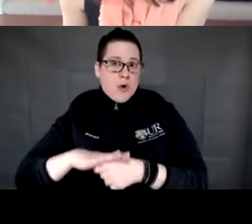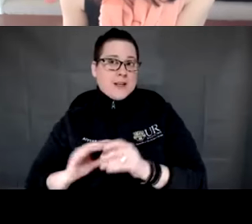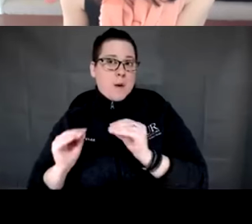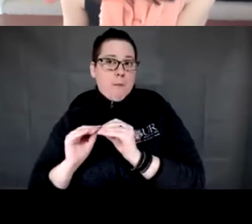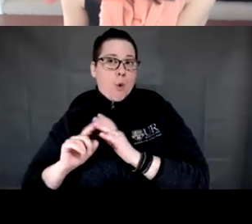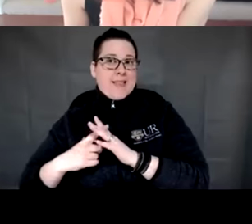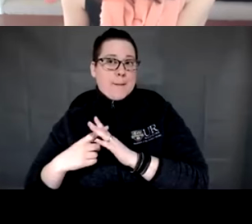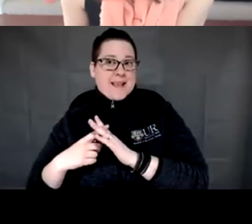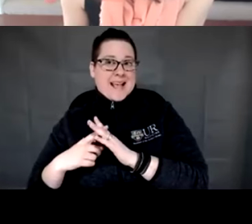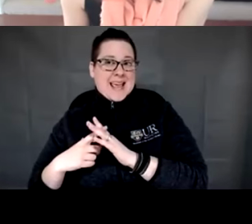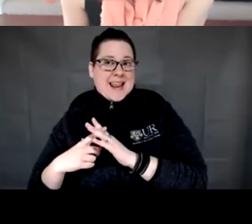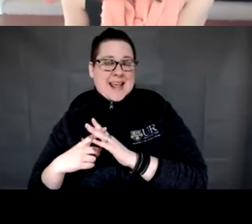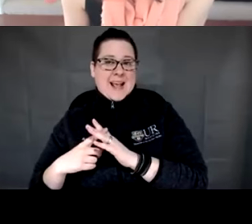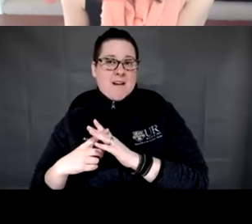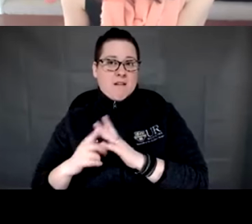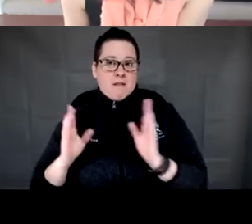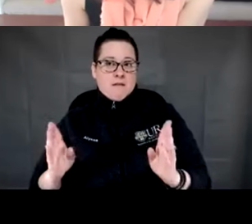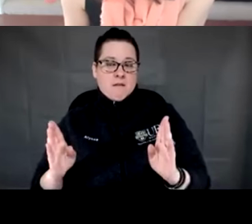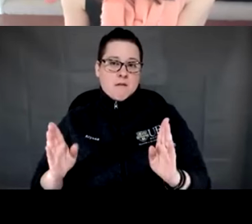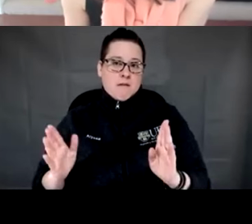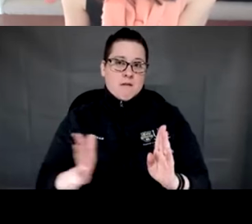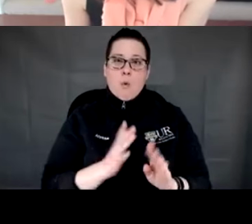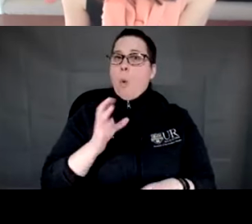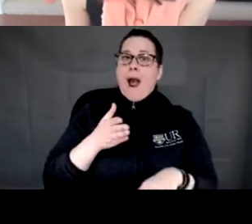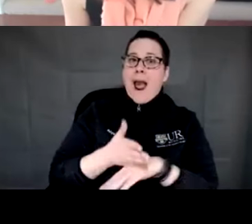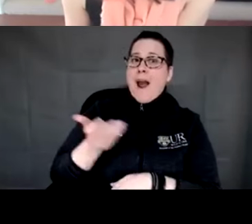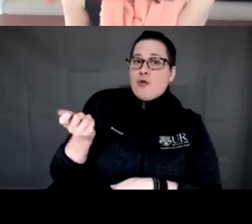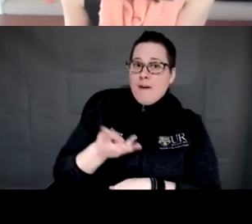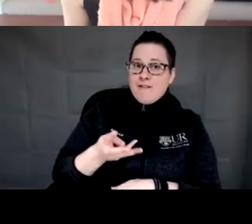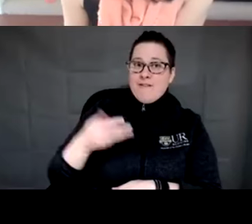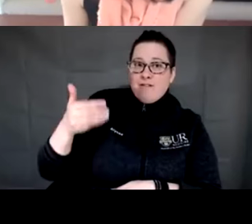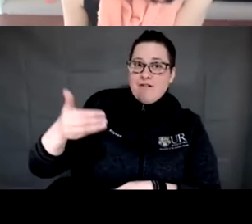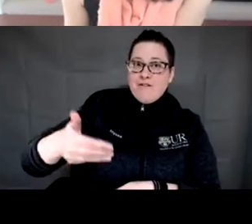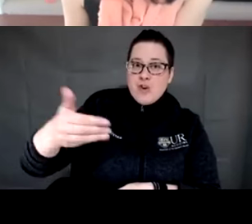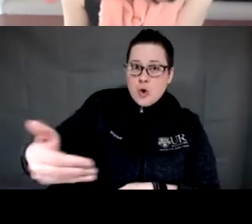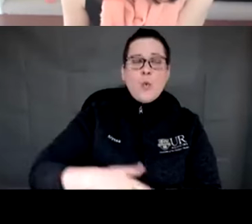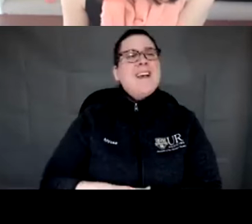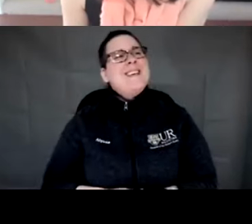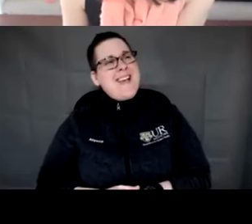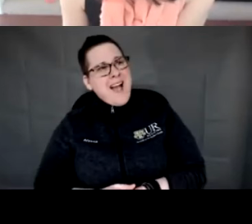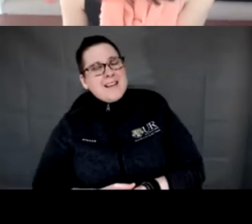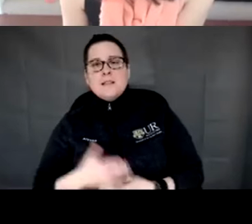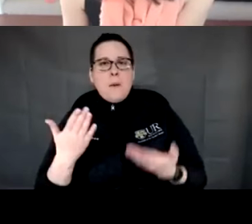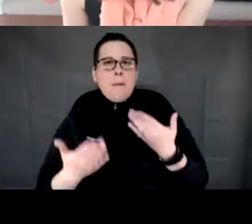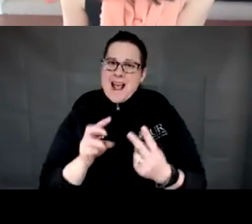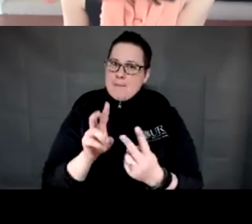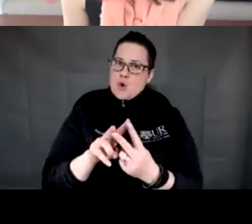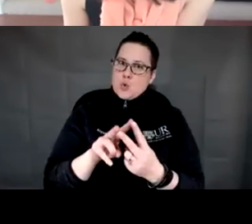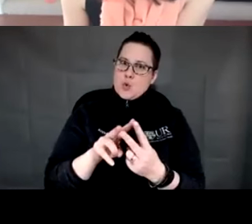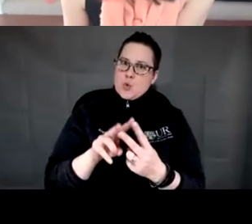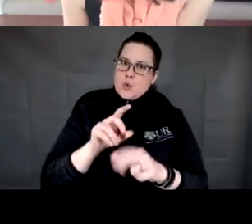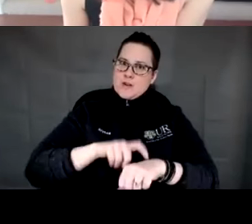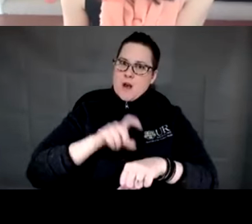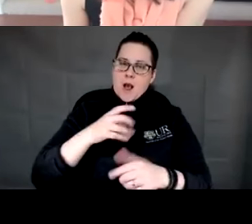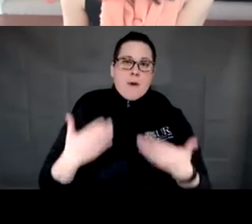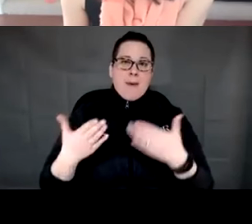in the session compared to, say, or 20 after a few sessions, yeah. Yeah, there might be two relevant timescales, right? Because it